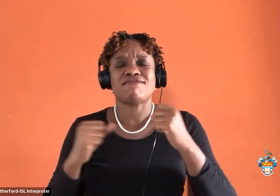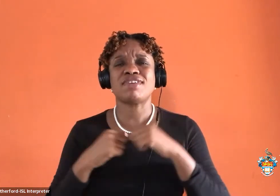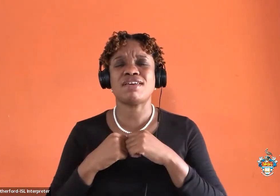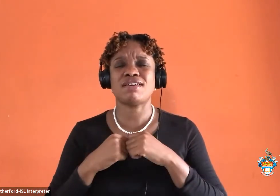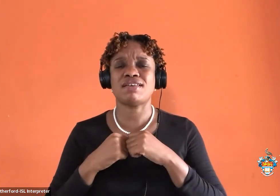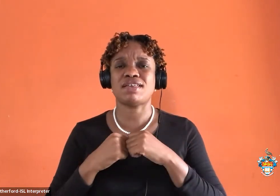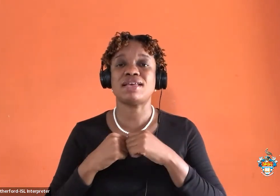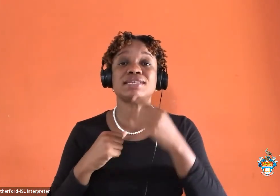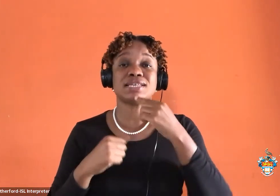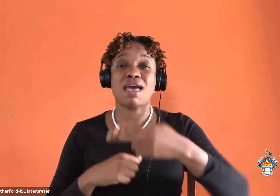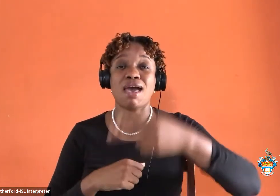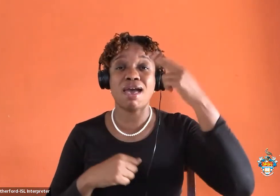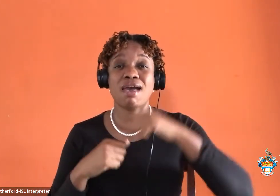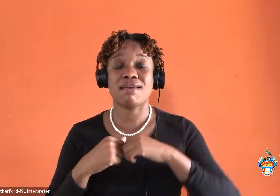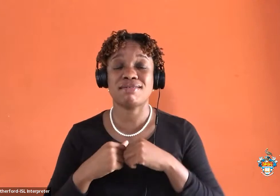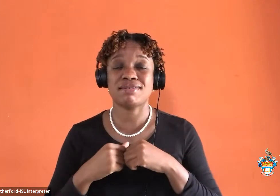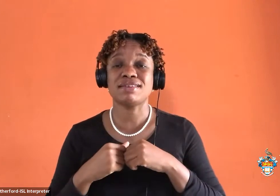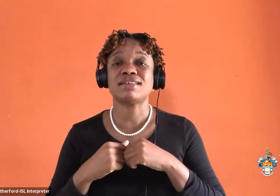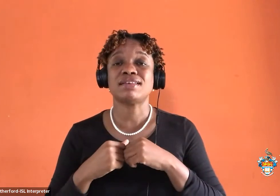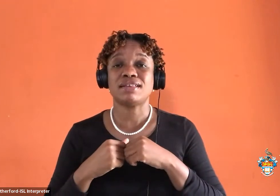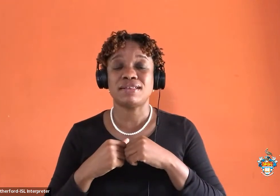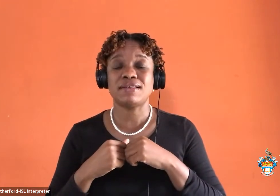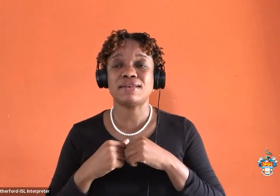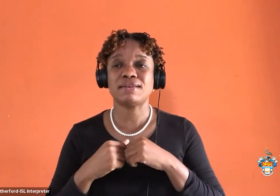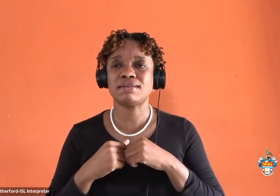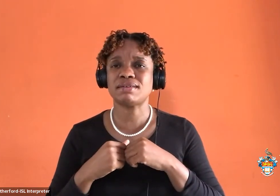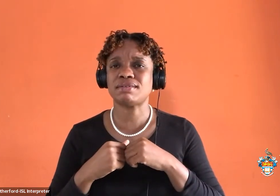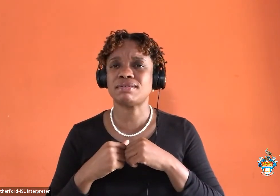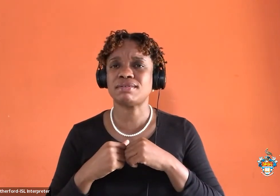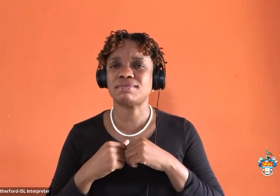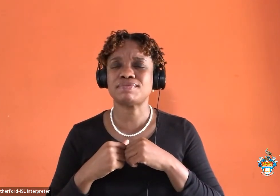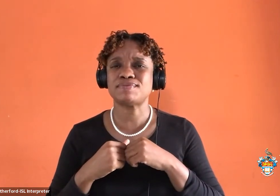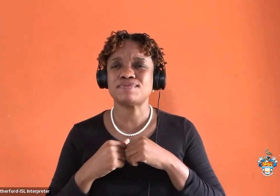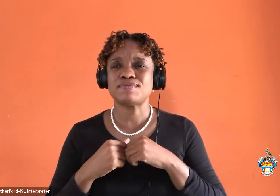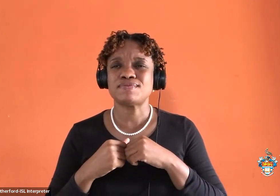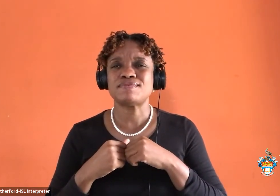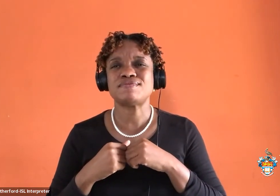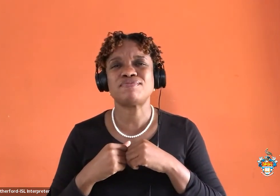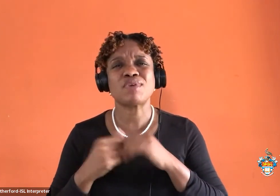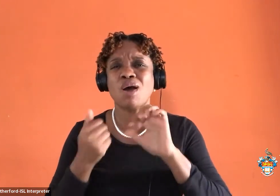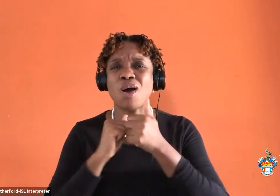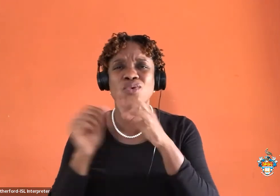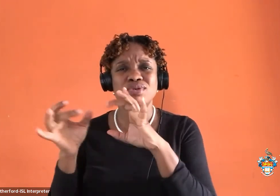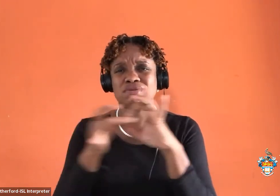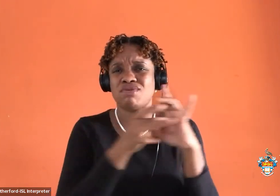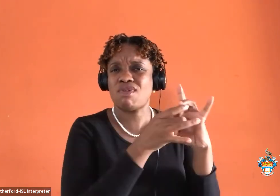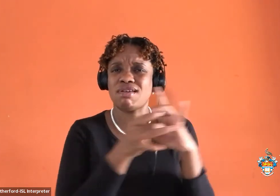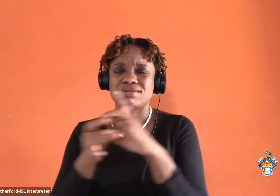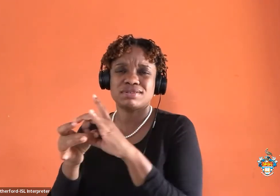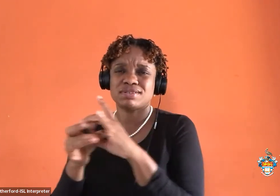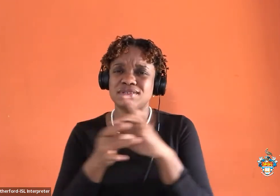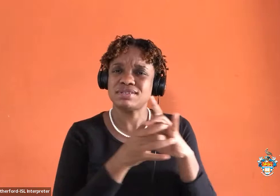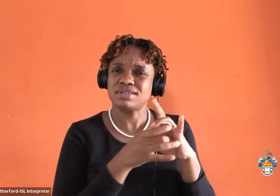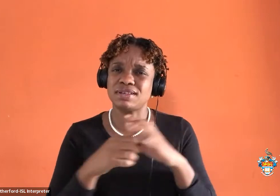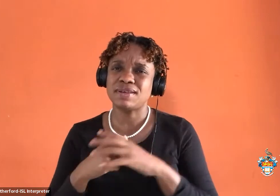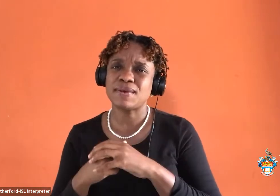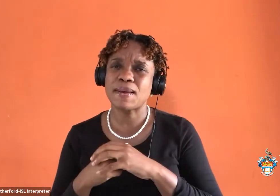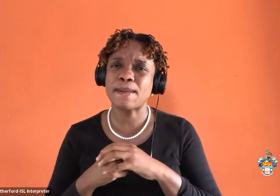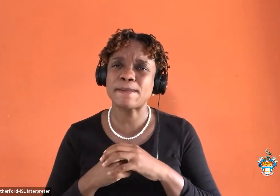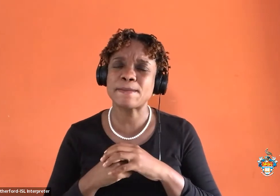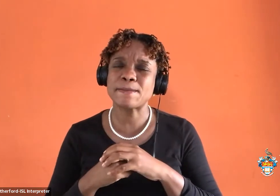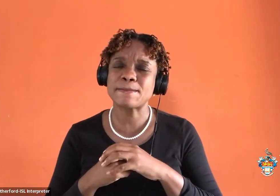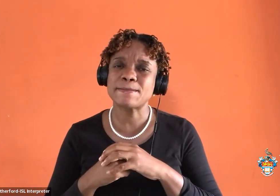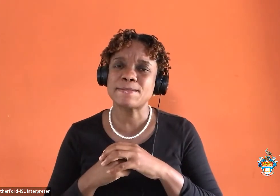was high, that's correct. Yeah, how do you relate those two things?